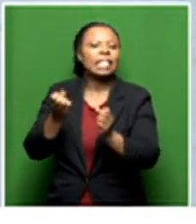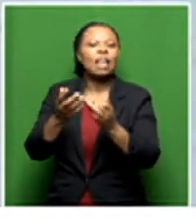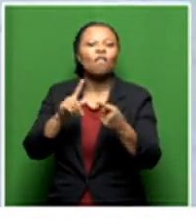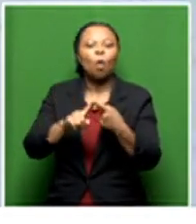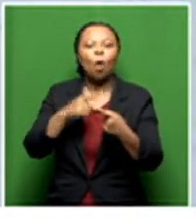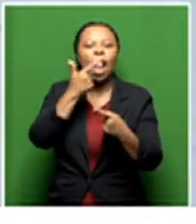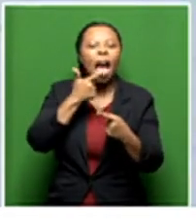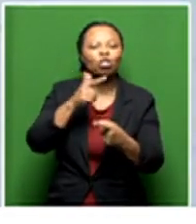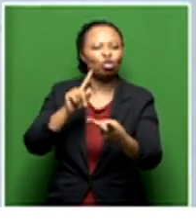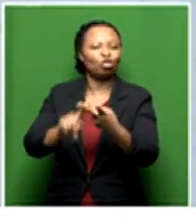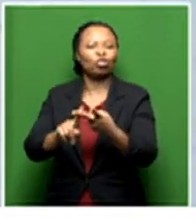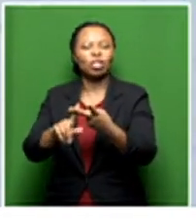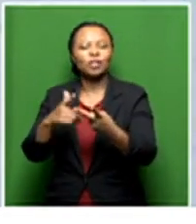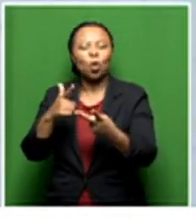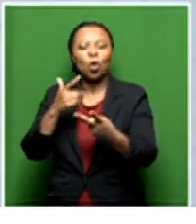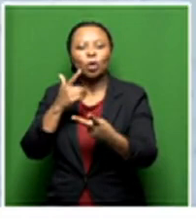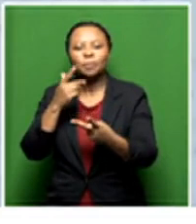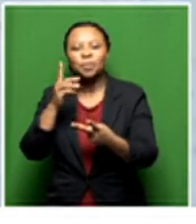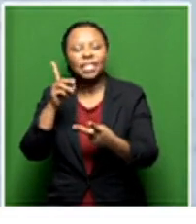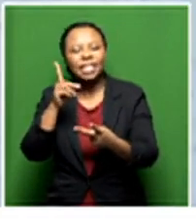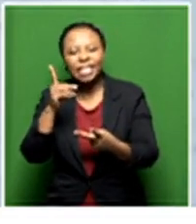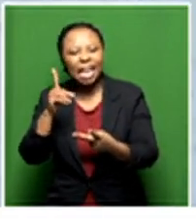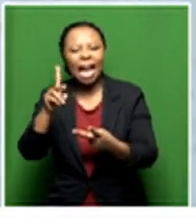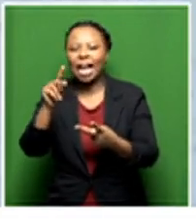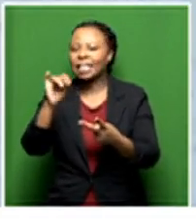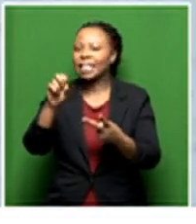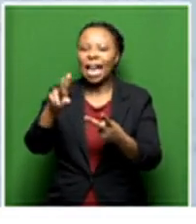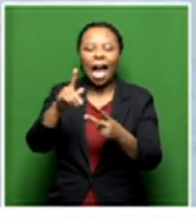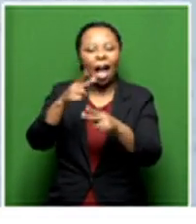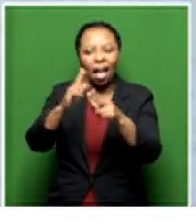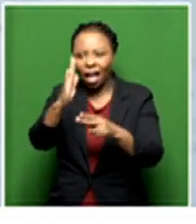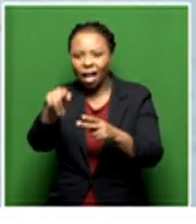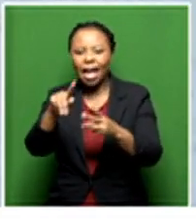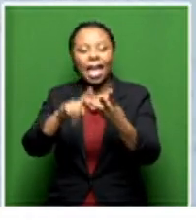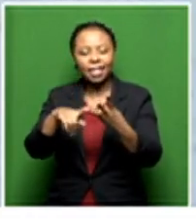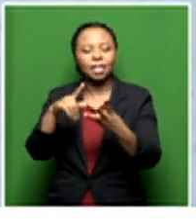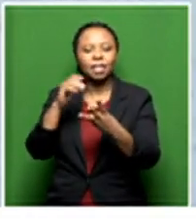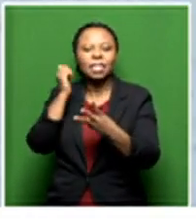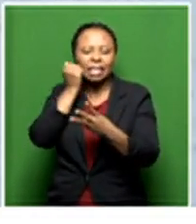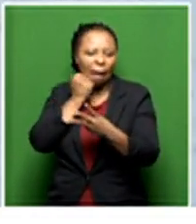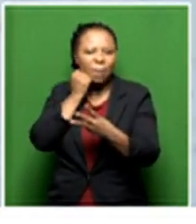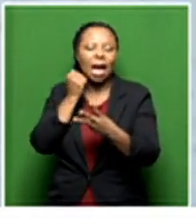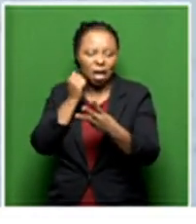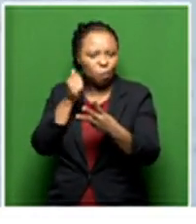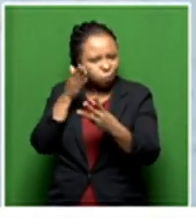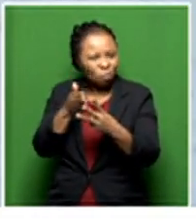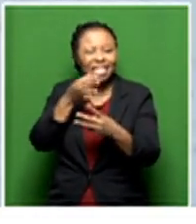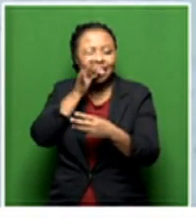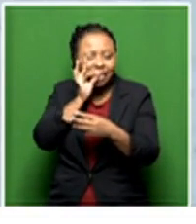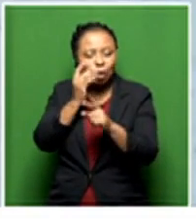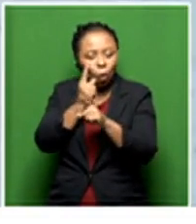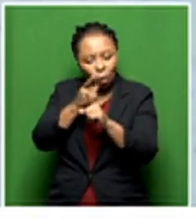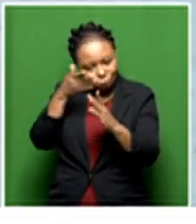be served for dinner. It can be served as breakfast. So tea is a very big element of our